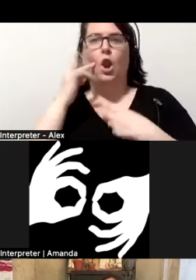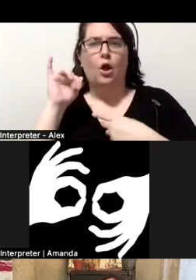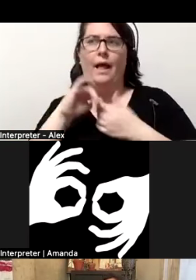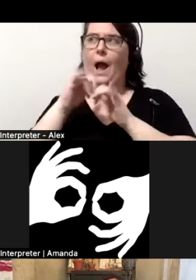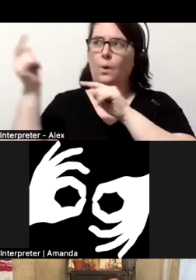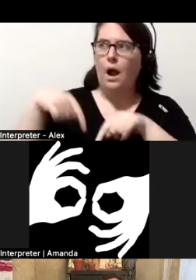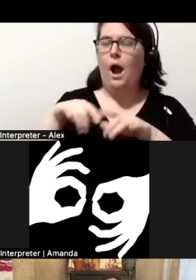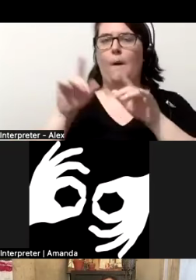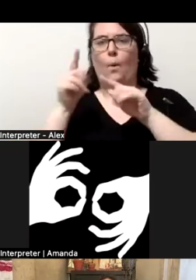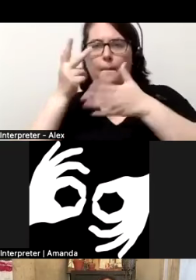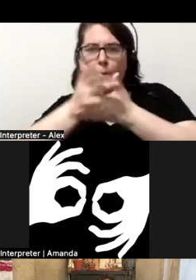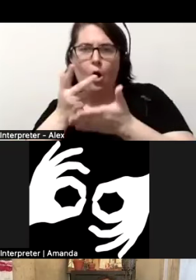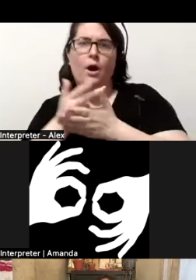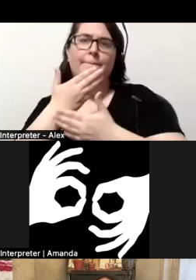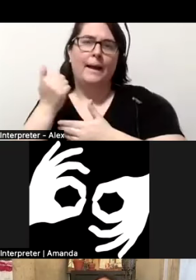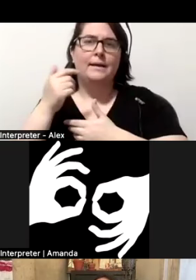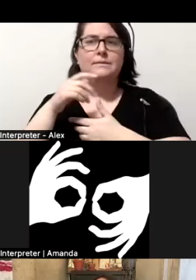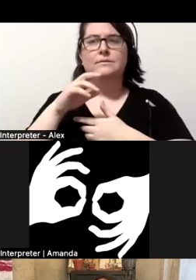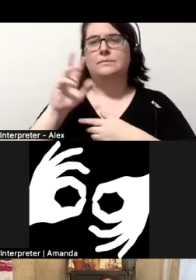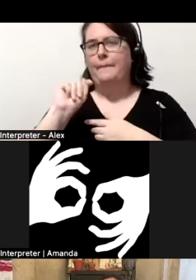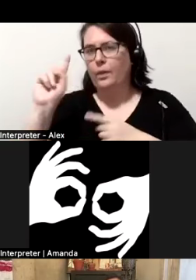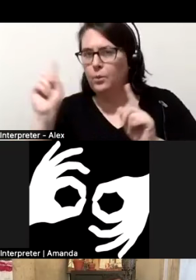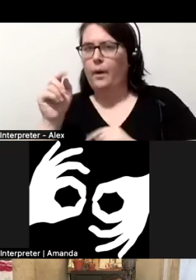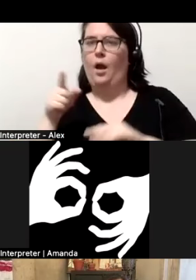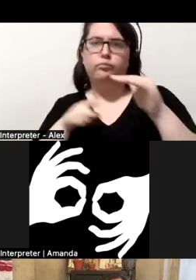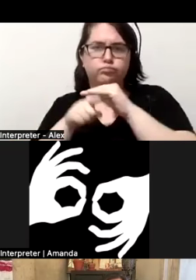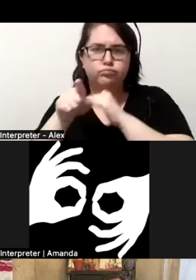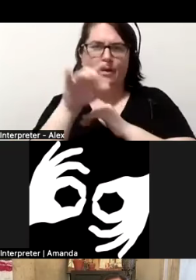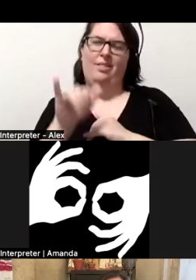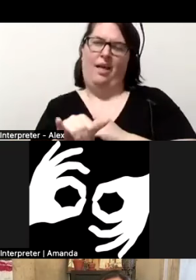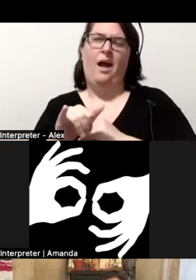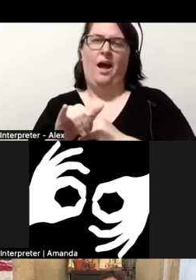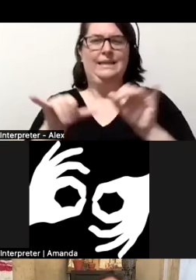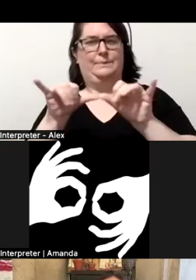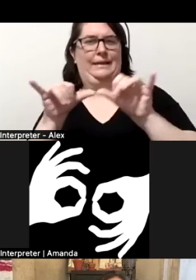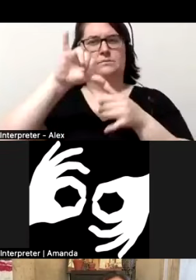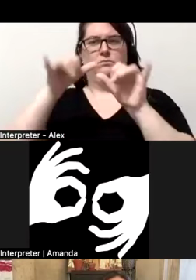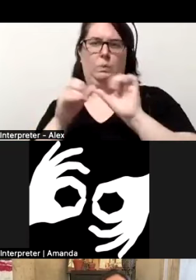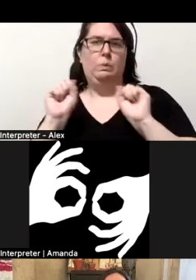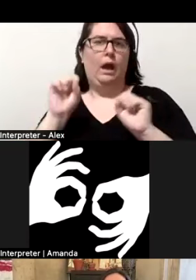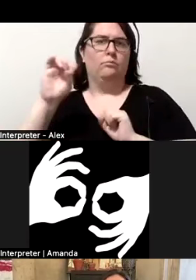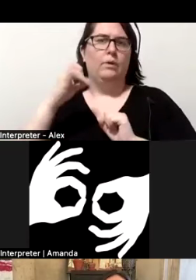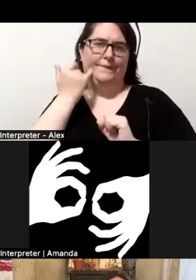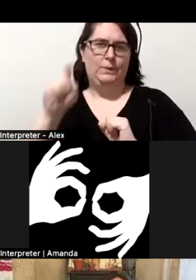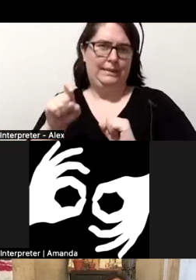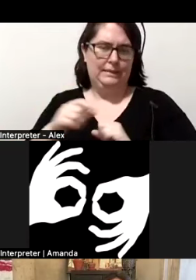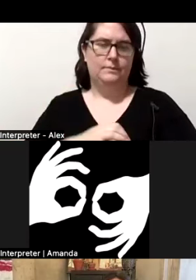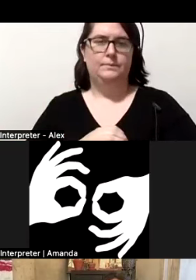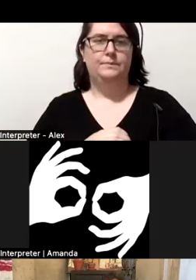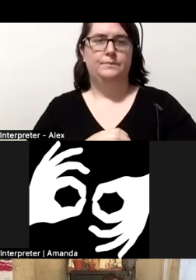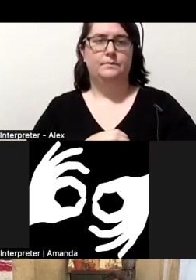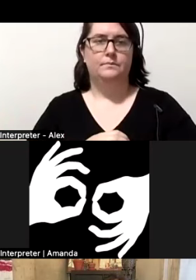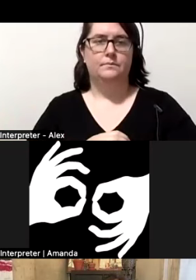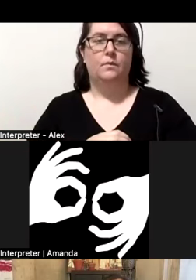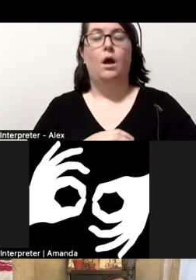including things like parking, restrooms, spacing of doorways, and things like that. And we can provide